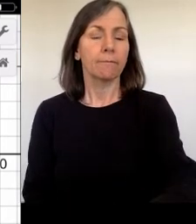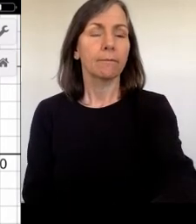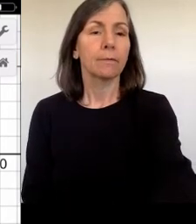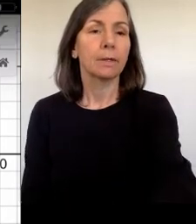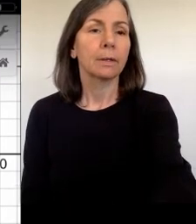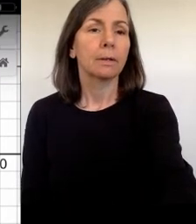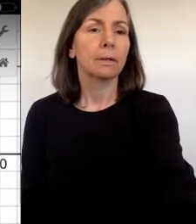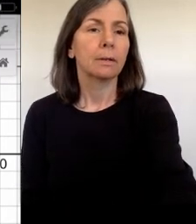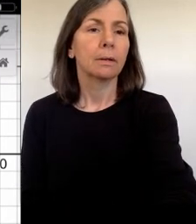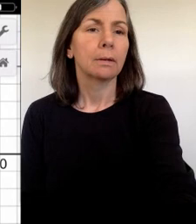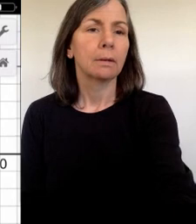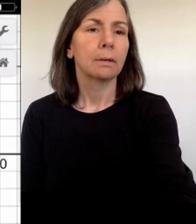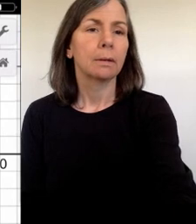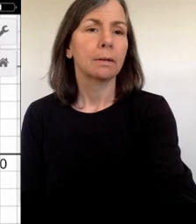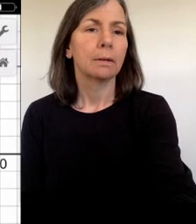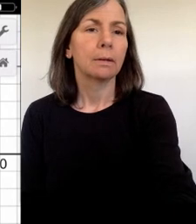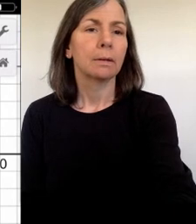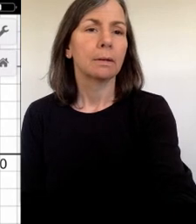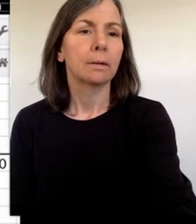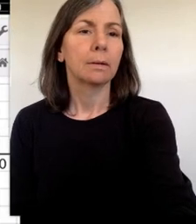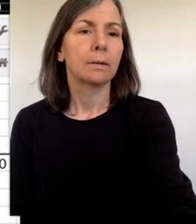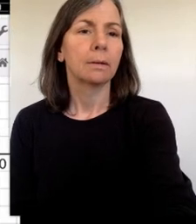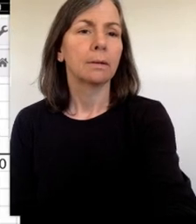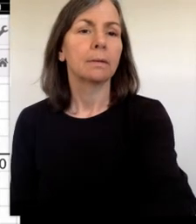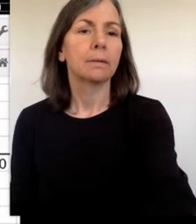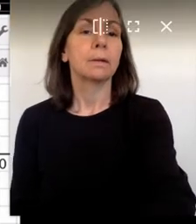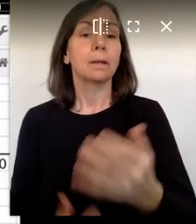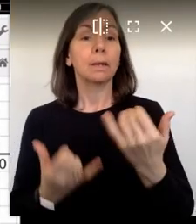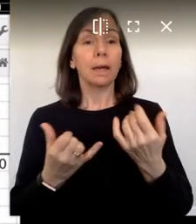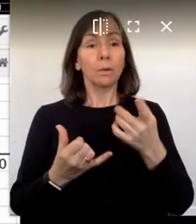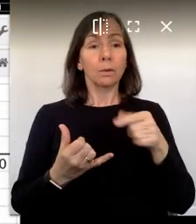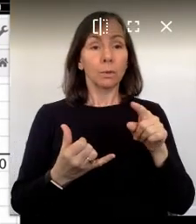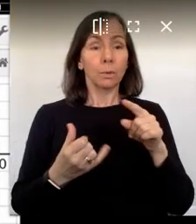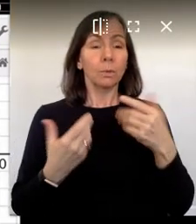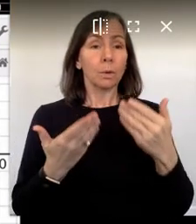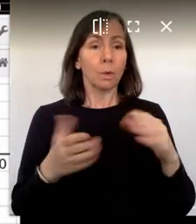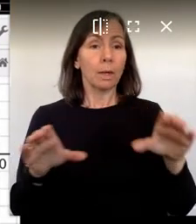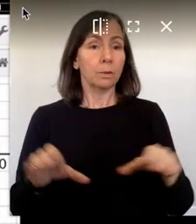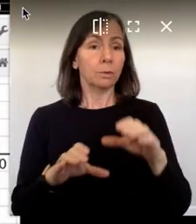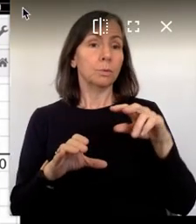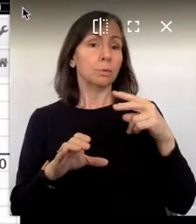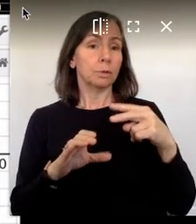you guys need to make sure you do your second graph as well.